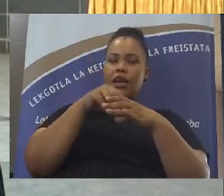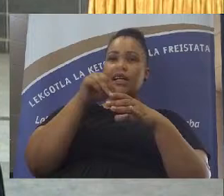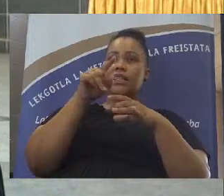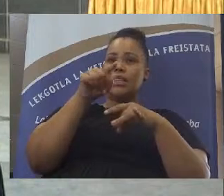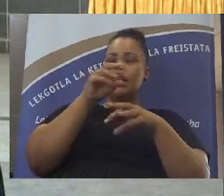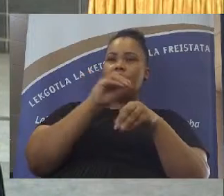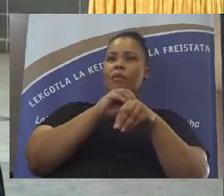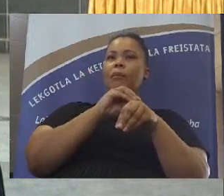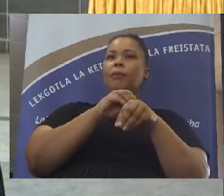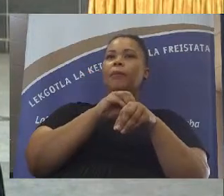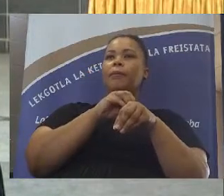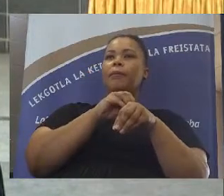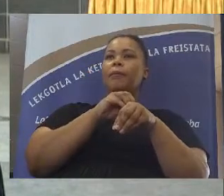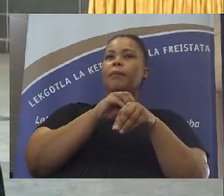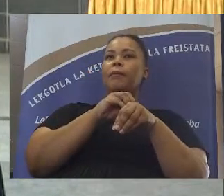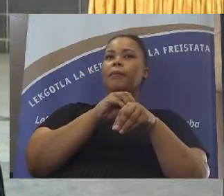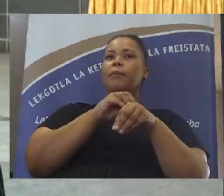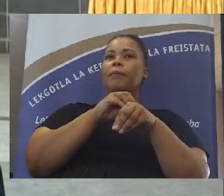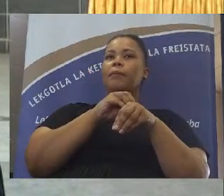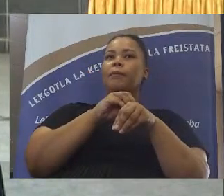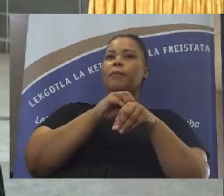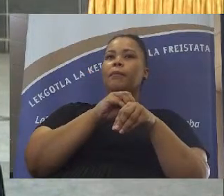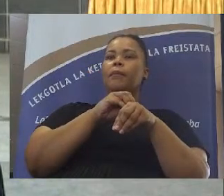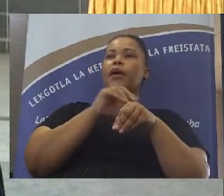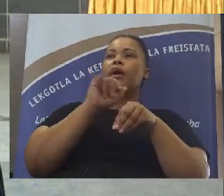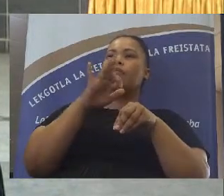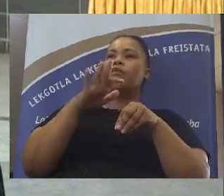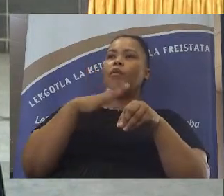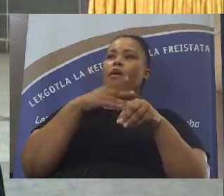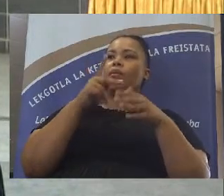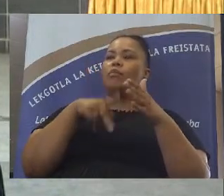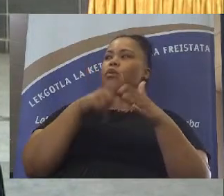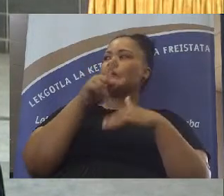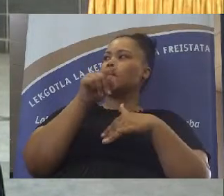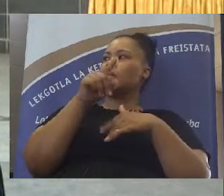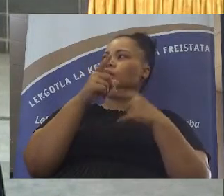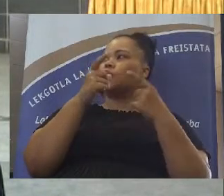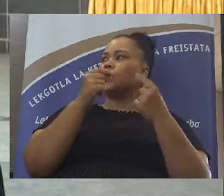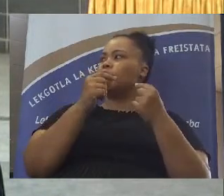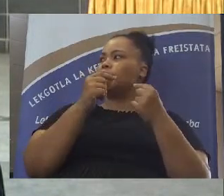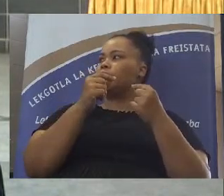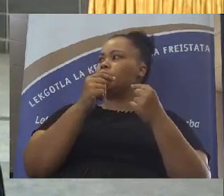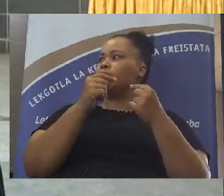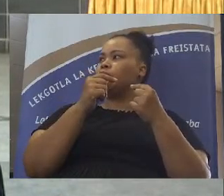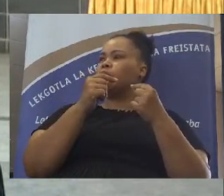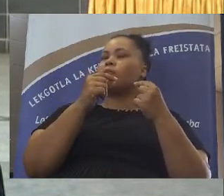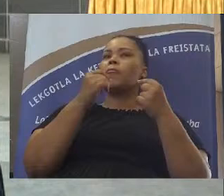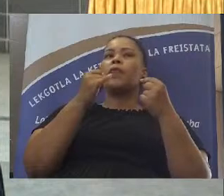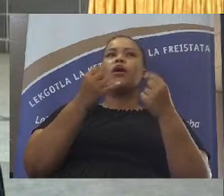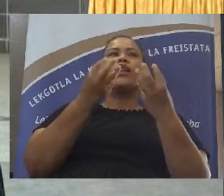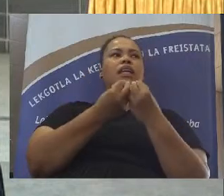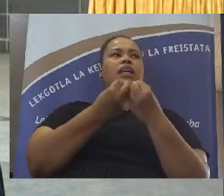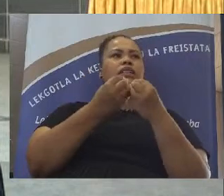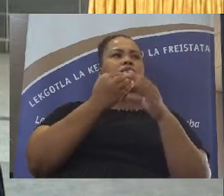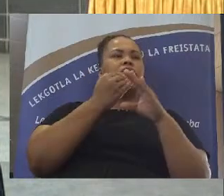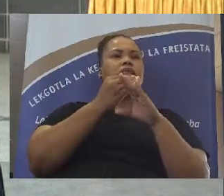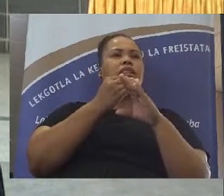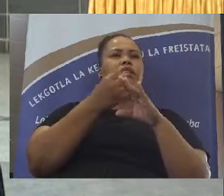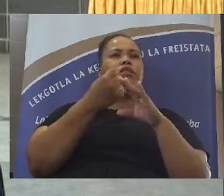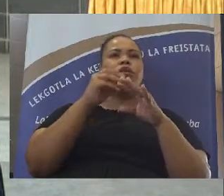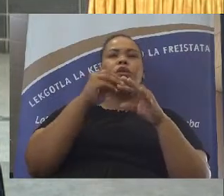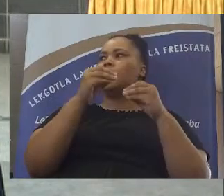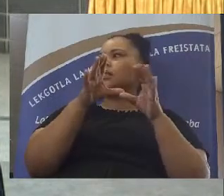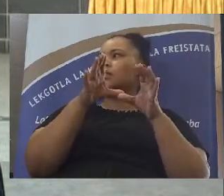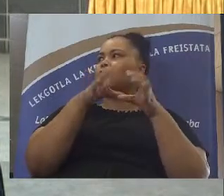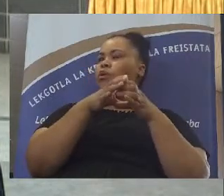to tender for that specific project. So dat die red tapes heb ik uitgehaald wordt voor de small